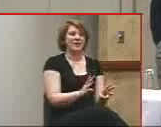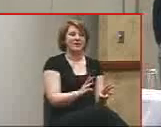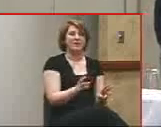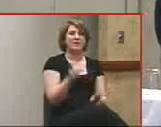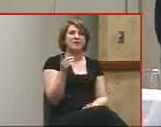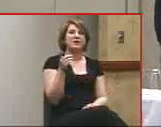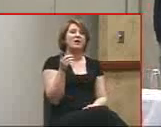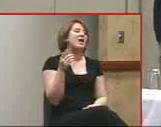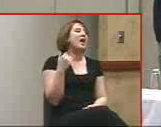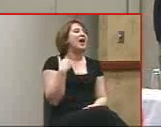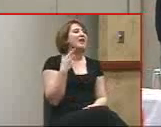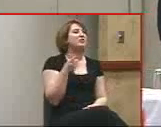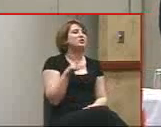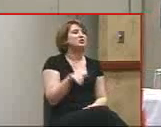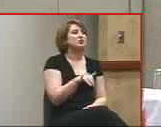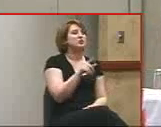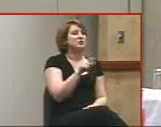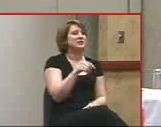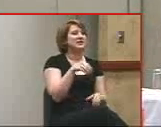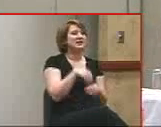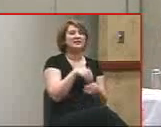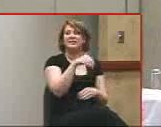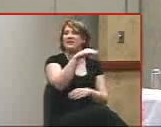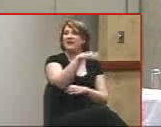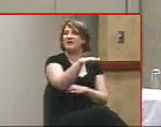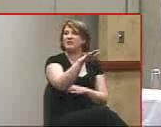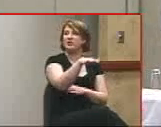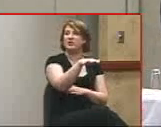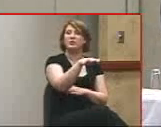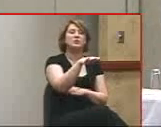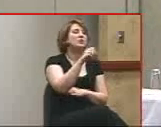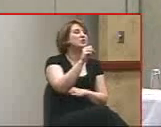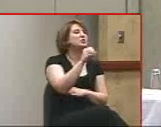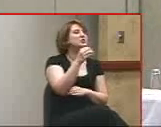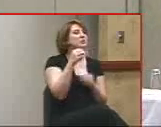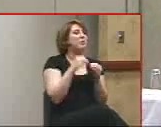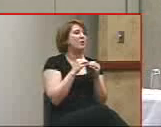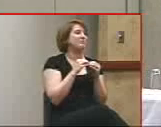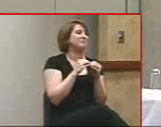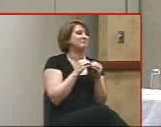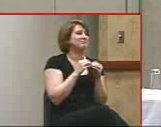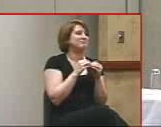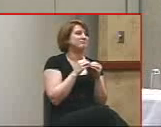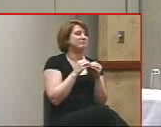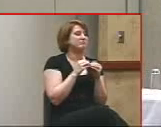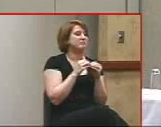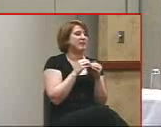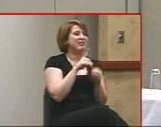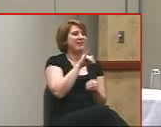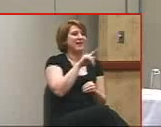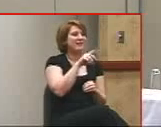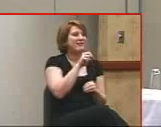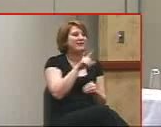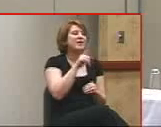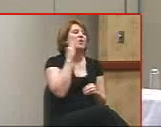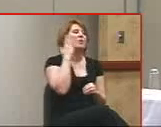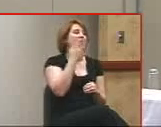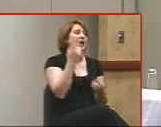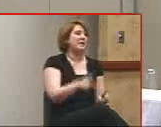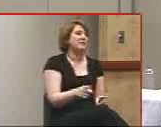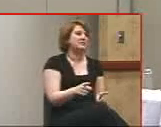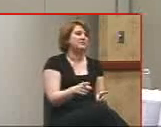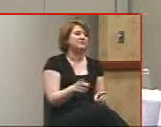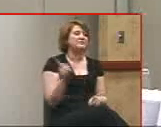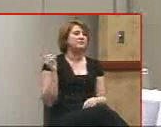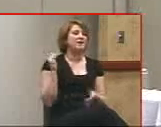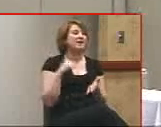Have her do it in the afternoon when she's more likely to do it. Okay, so set it up in the time when you know it's going to happen. But then, again, she's got